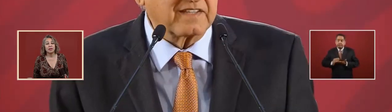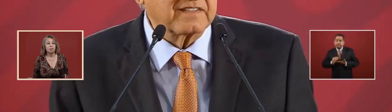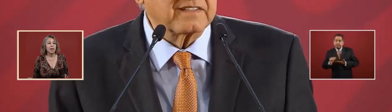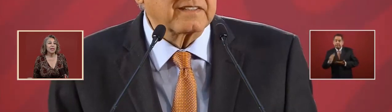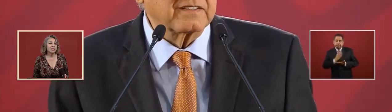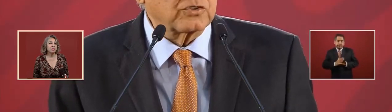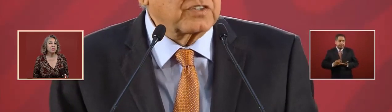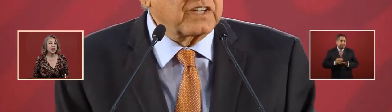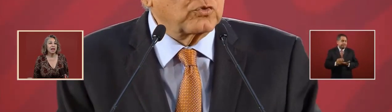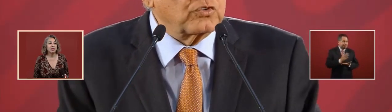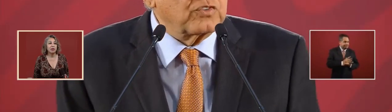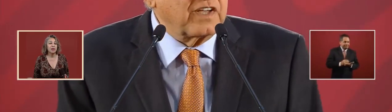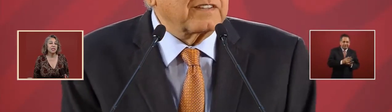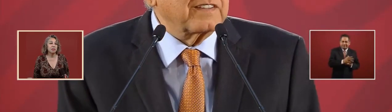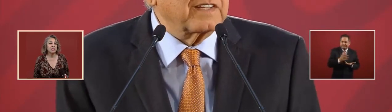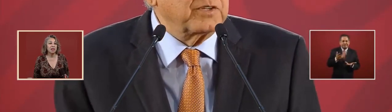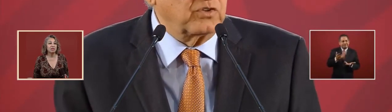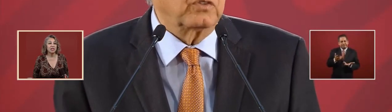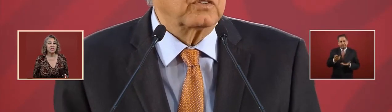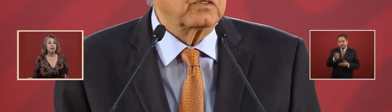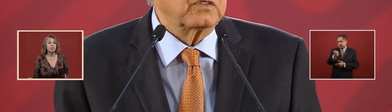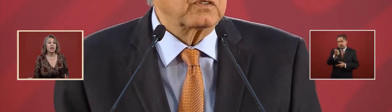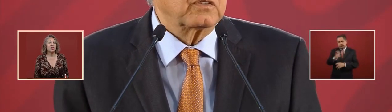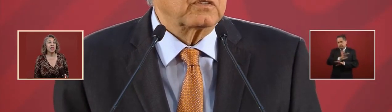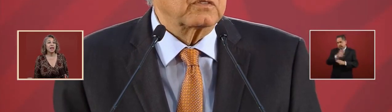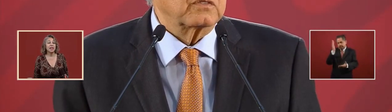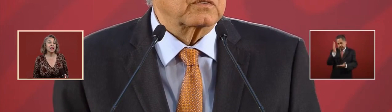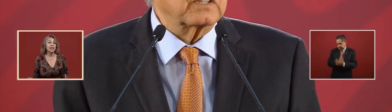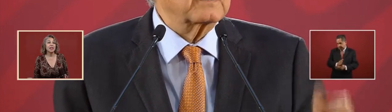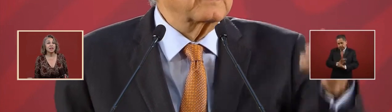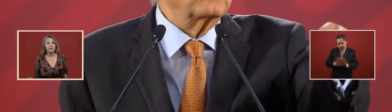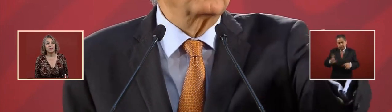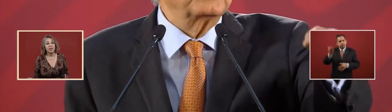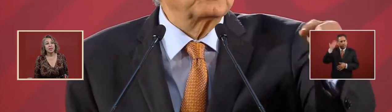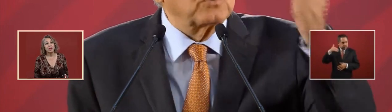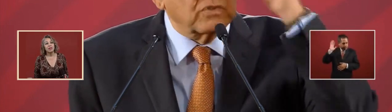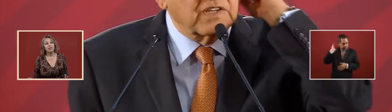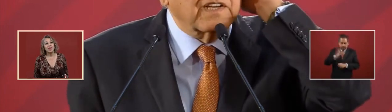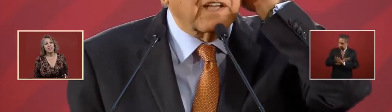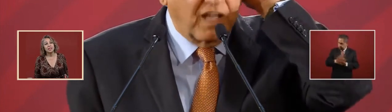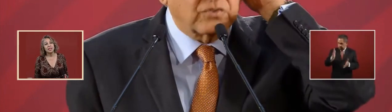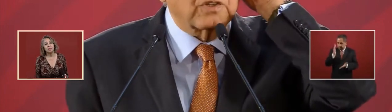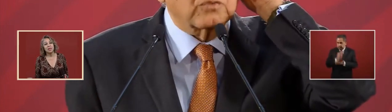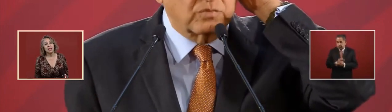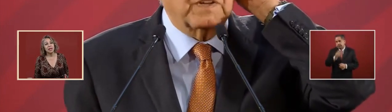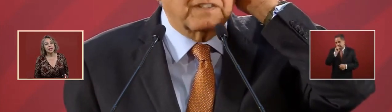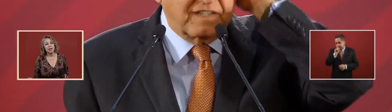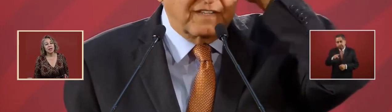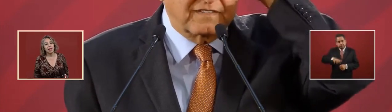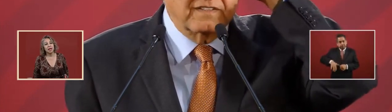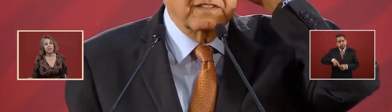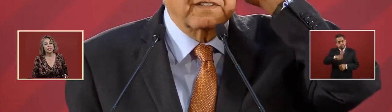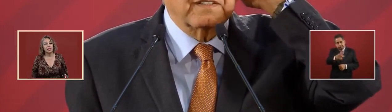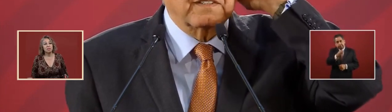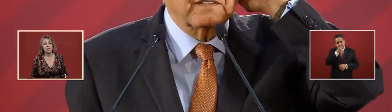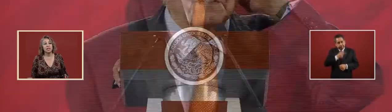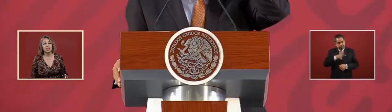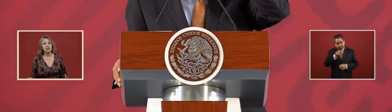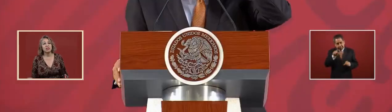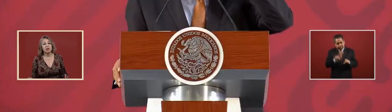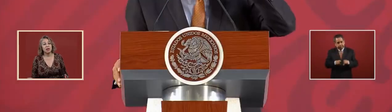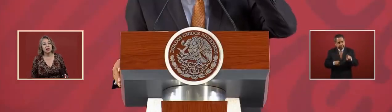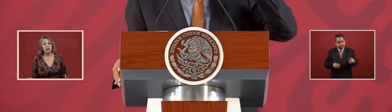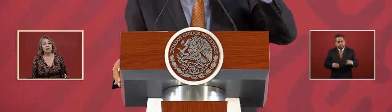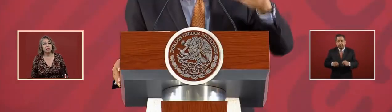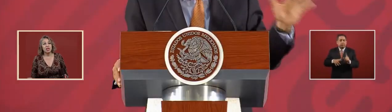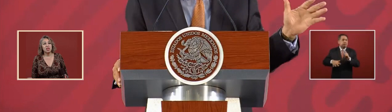era. Pass the money entonces, out amongst themselves. But all that has ended. O sea, es lo mismo that's en the caso same que thing as the same thing as de